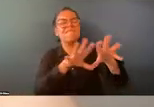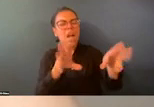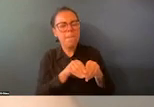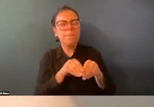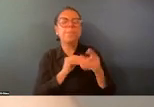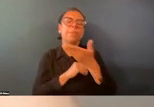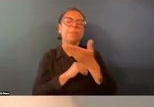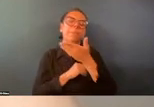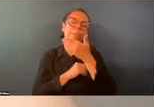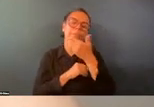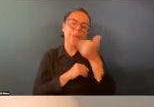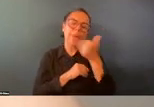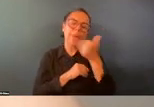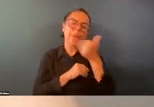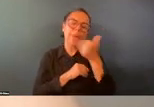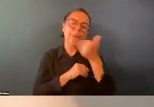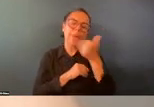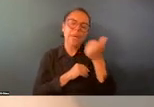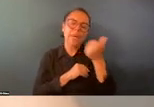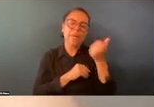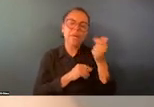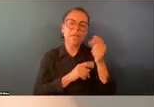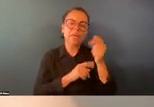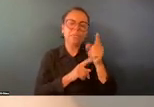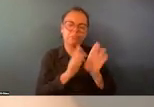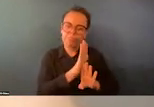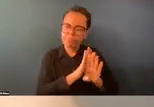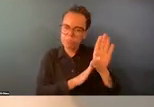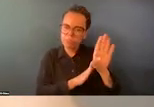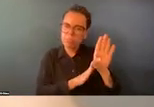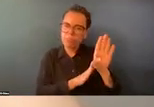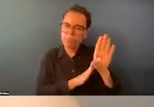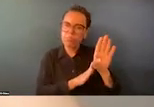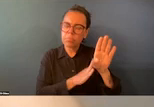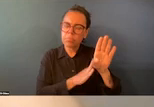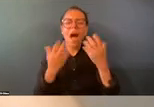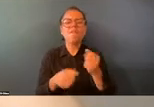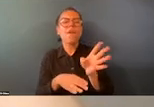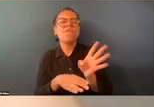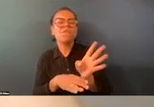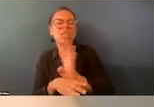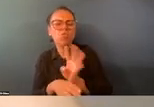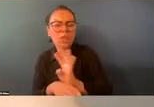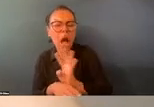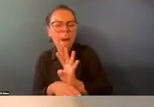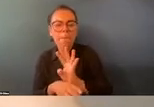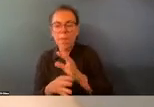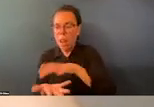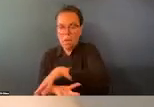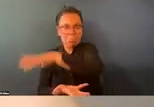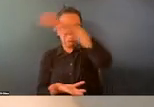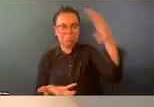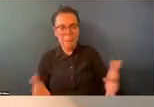families are able to produce surplus vegetables that they can sell. Other Tajik farmers are